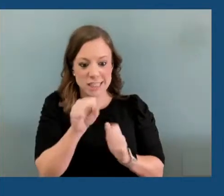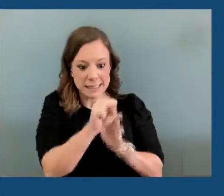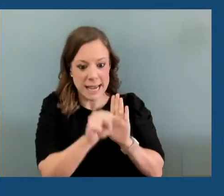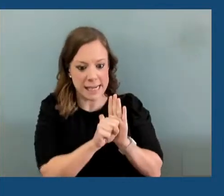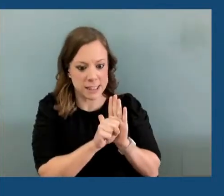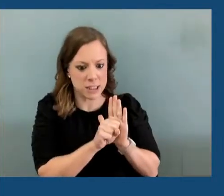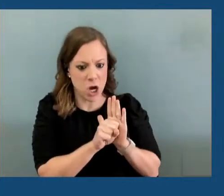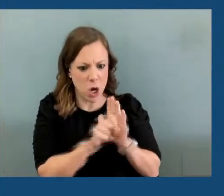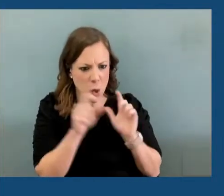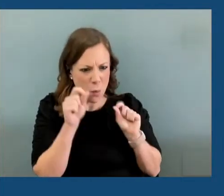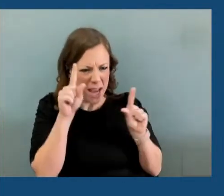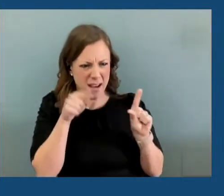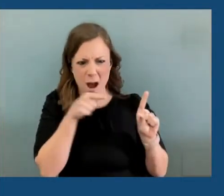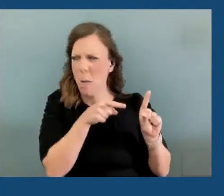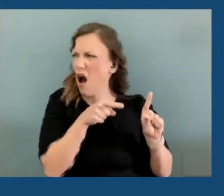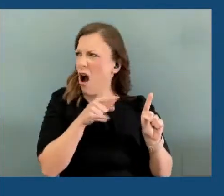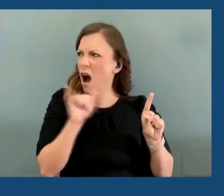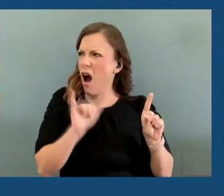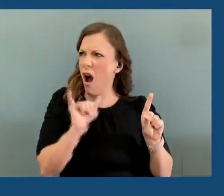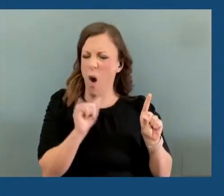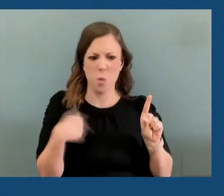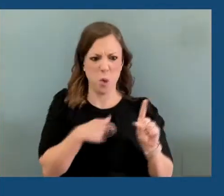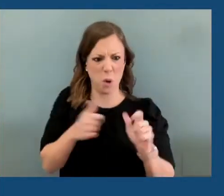said in my State of the State less than a year ago,